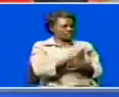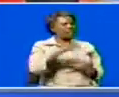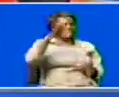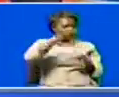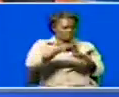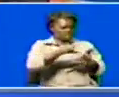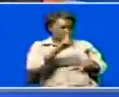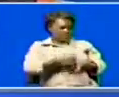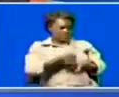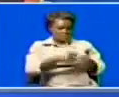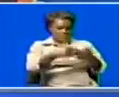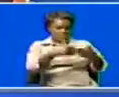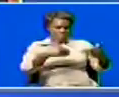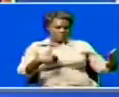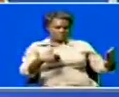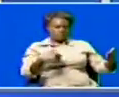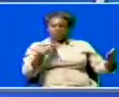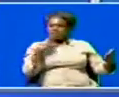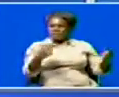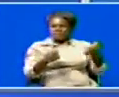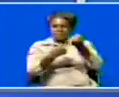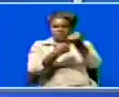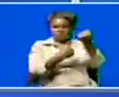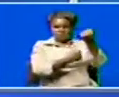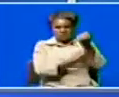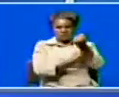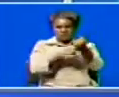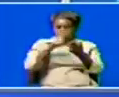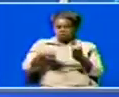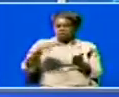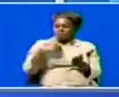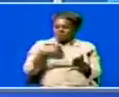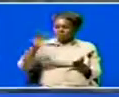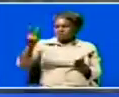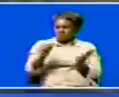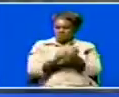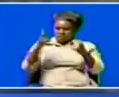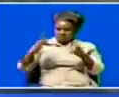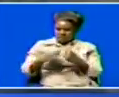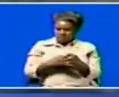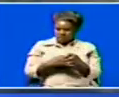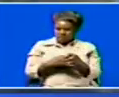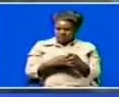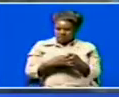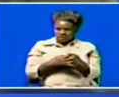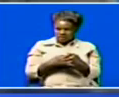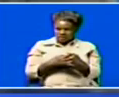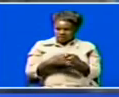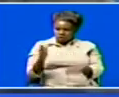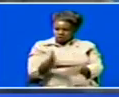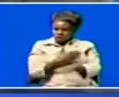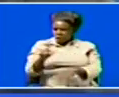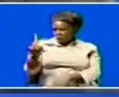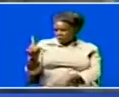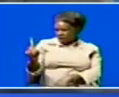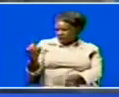and everything. So before you tell your fans, of course, and ask what you have in store for us in 2018, of course, you're going to perform one of the songs for